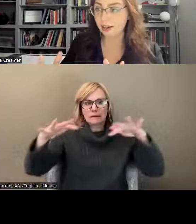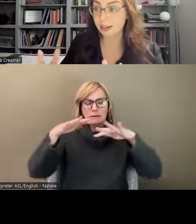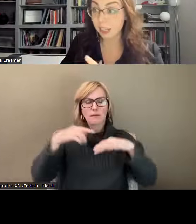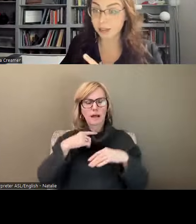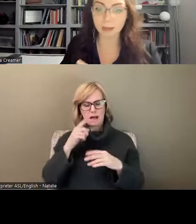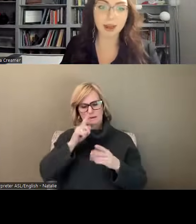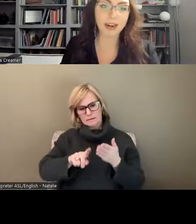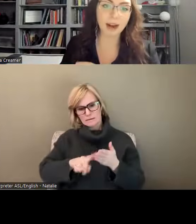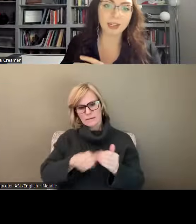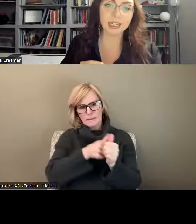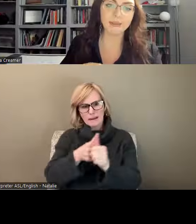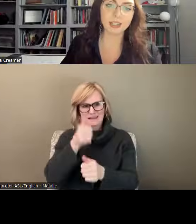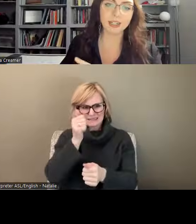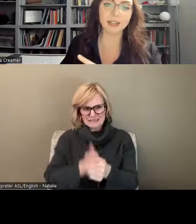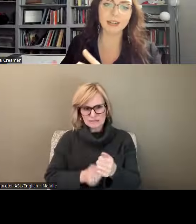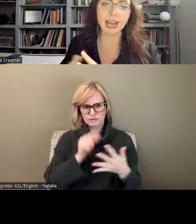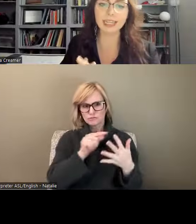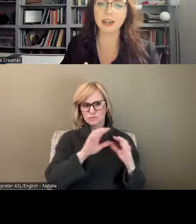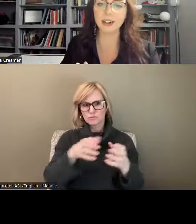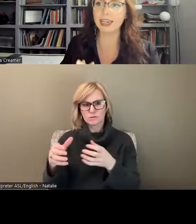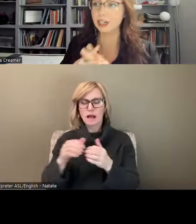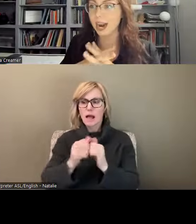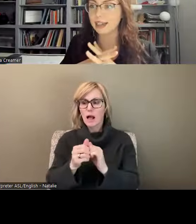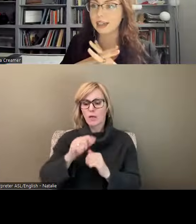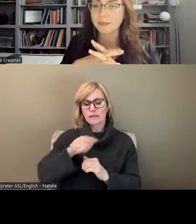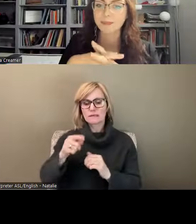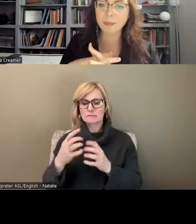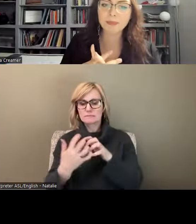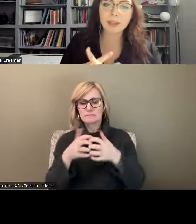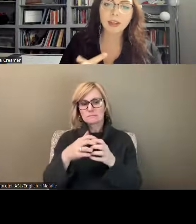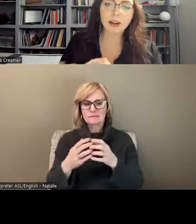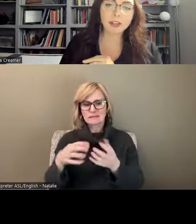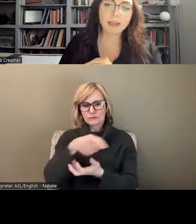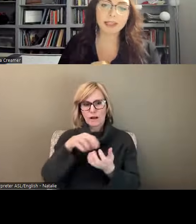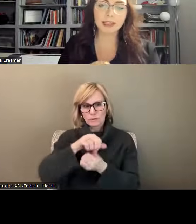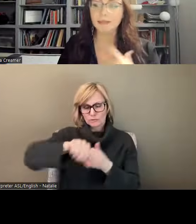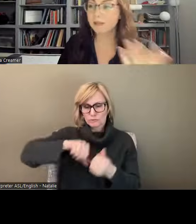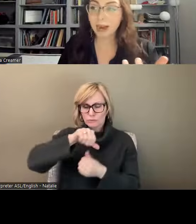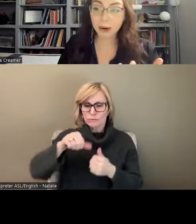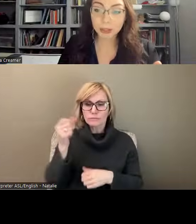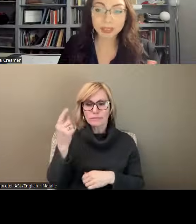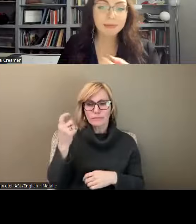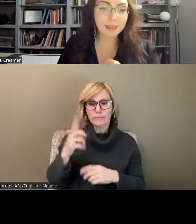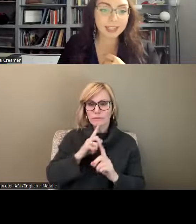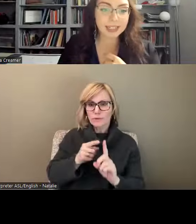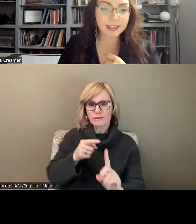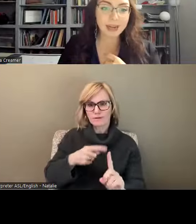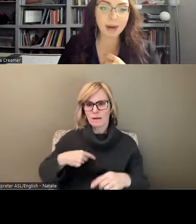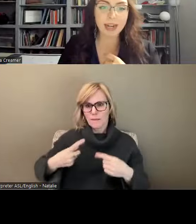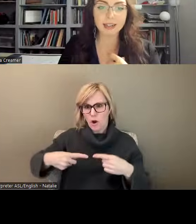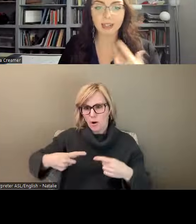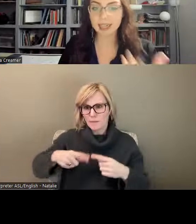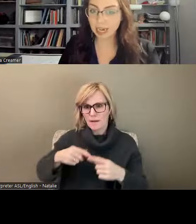empire on each of them and how these spheres necessarily interacted. Ultimately, I'm arguing that the